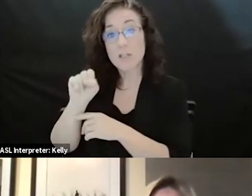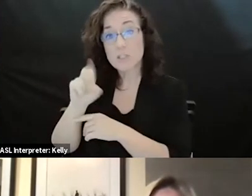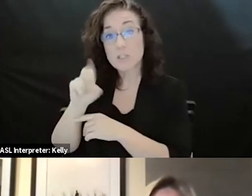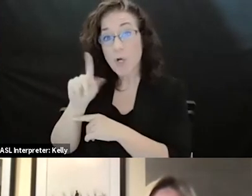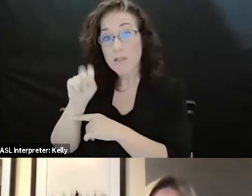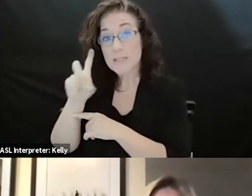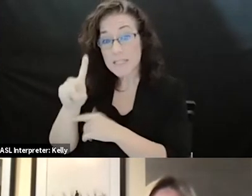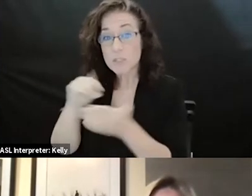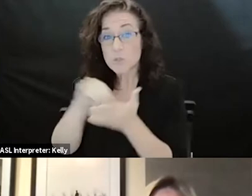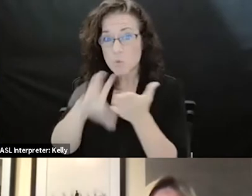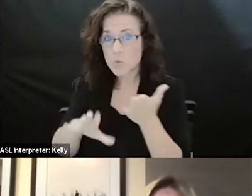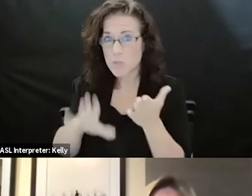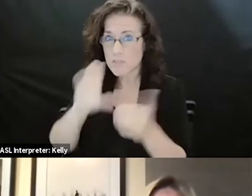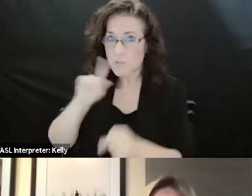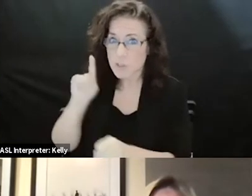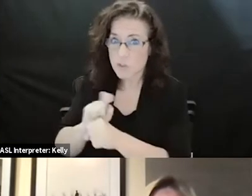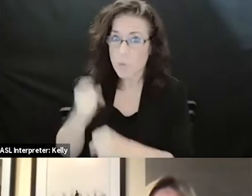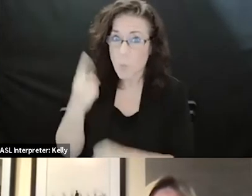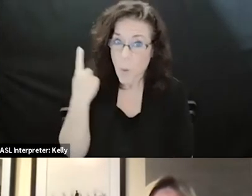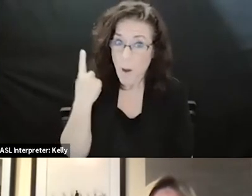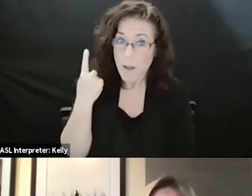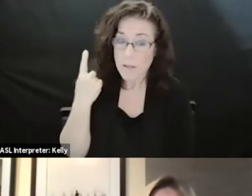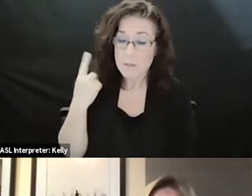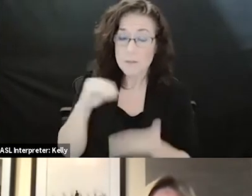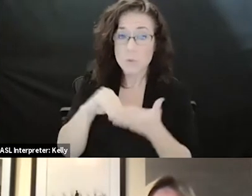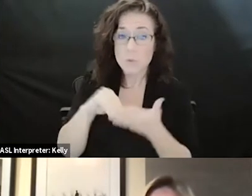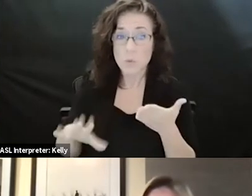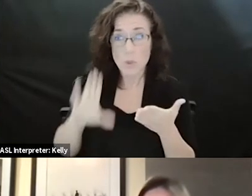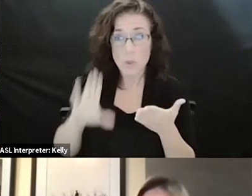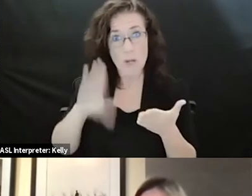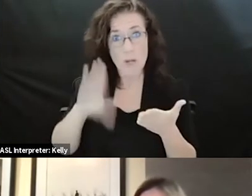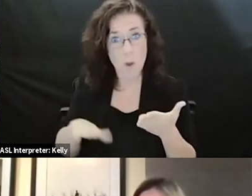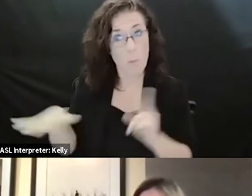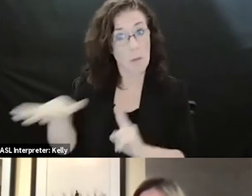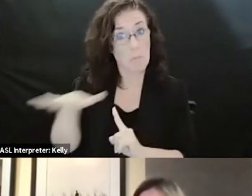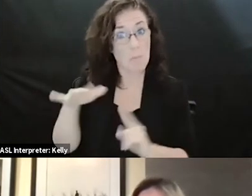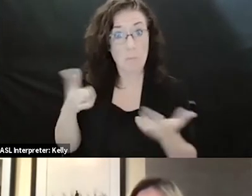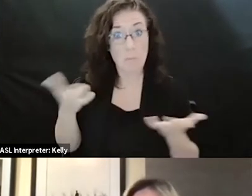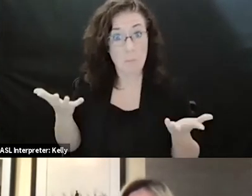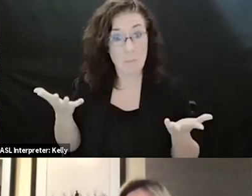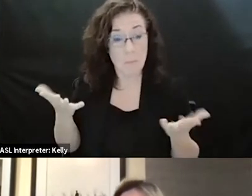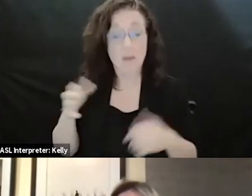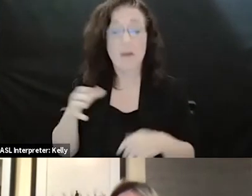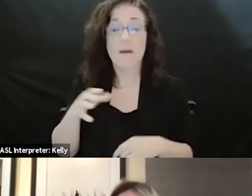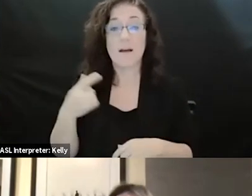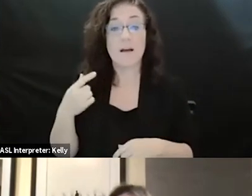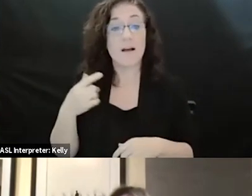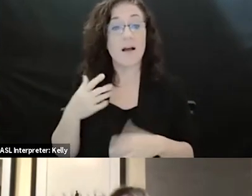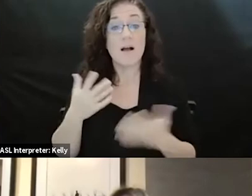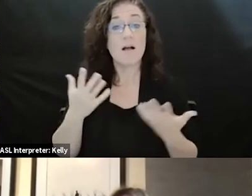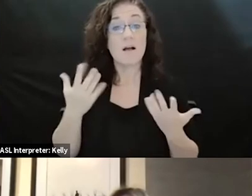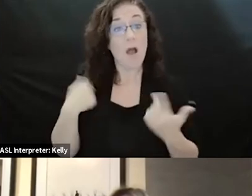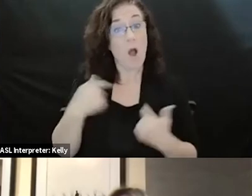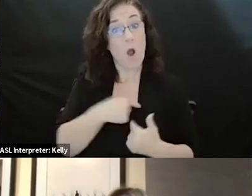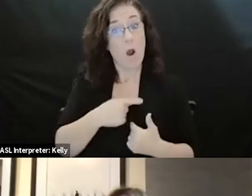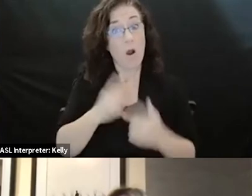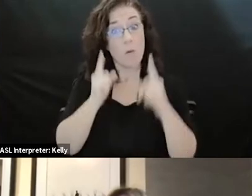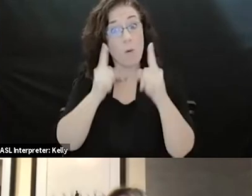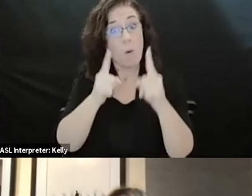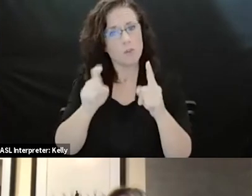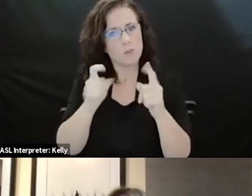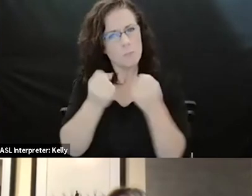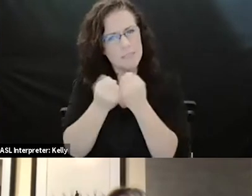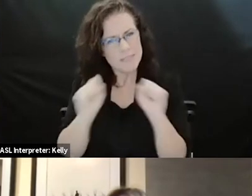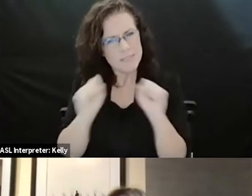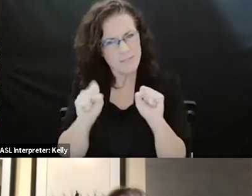but you know the safety of our students should be paramount to this board and you know for for folks that all say that